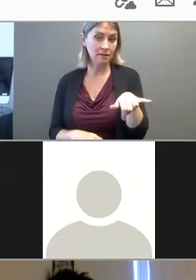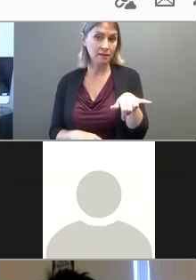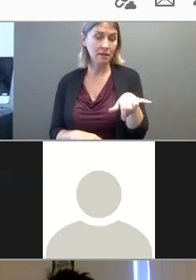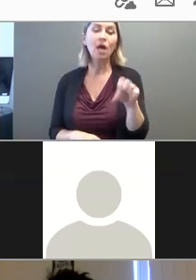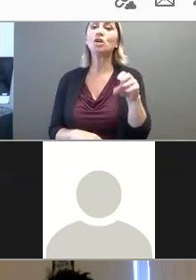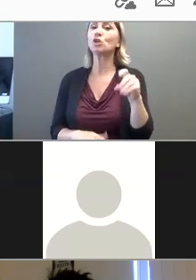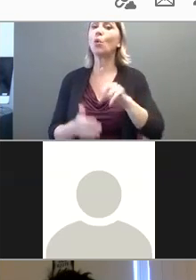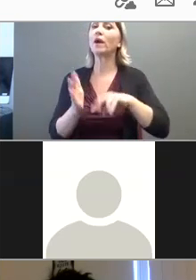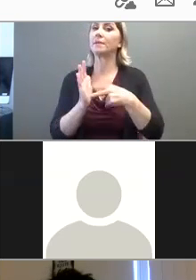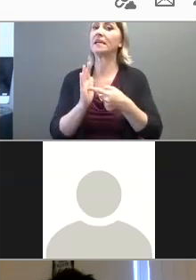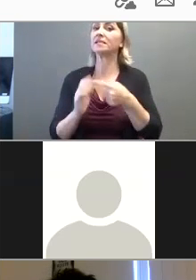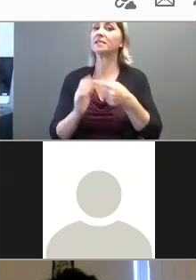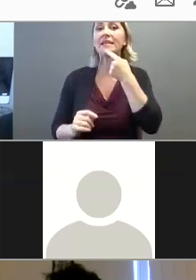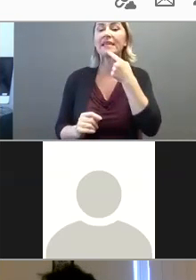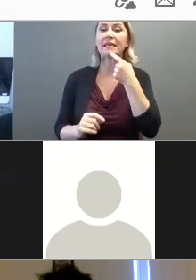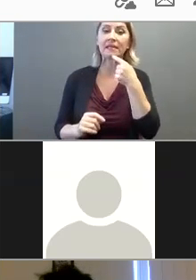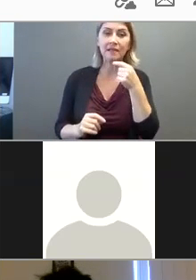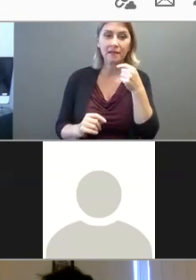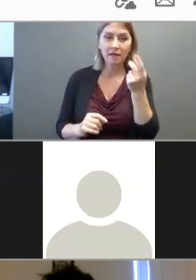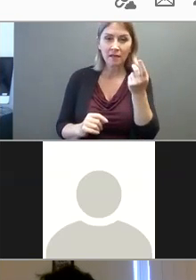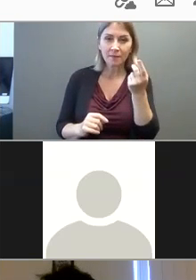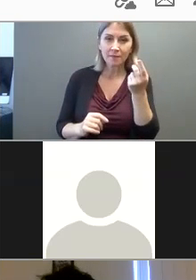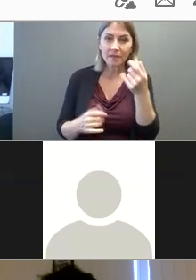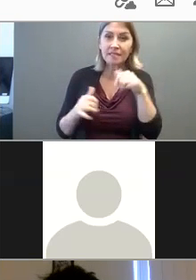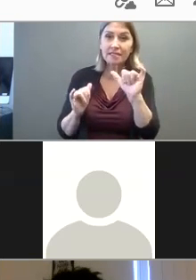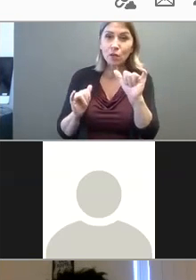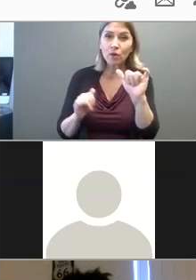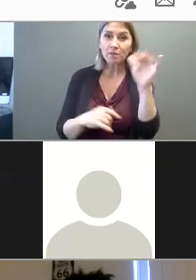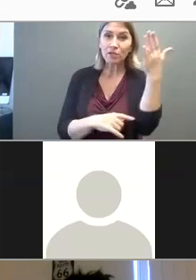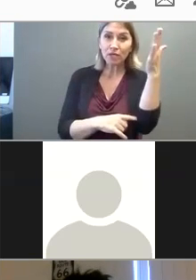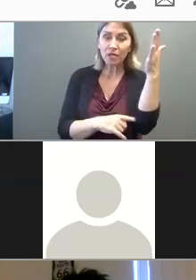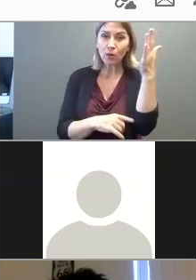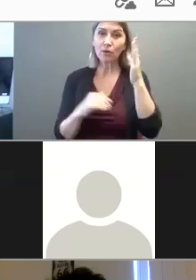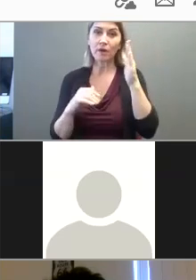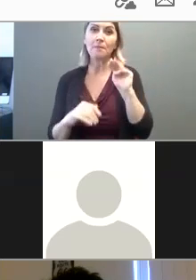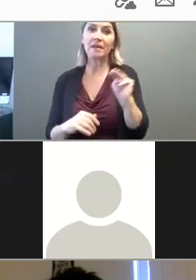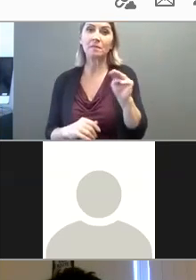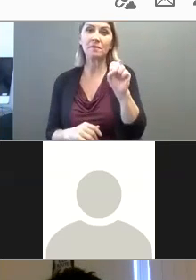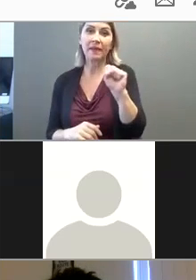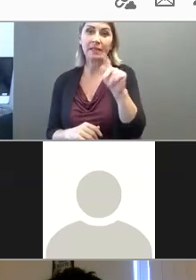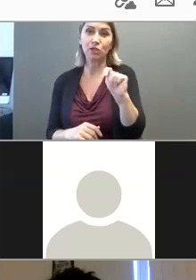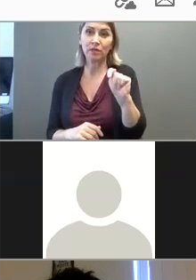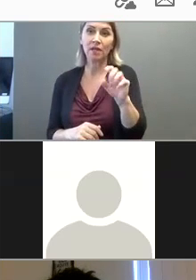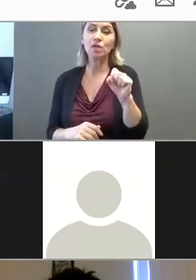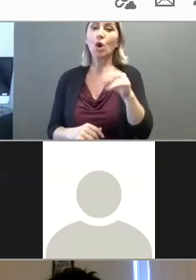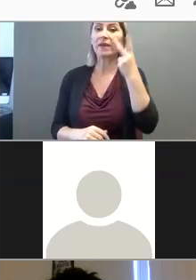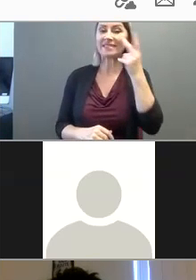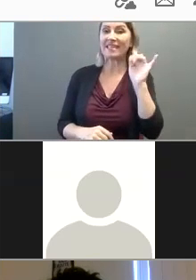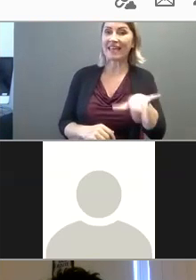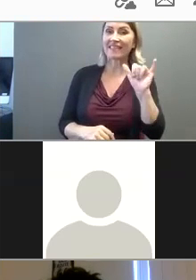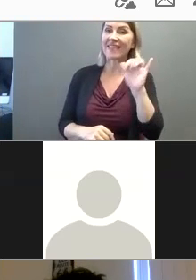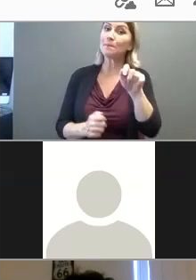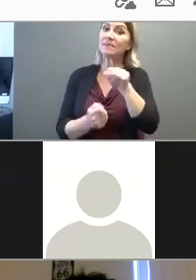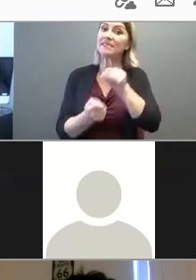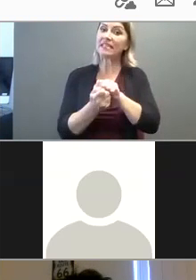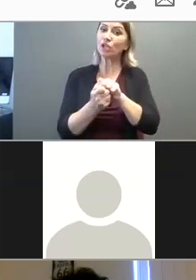what it means by saying safe is it's saying that it is still going to be a tree or a minimum spanning tree. So we can see from here that let's say that this particular